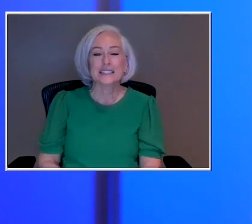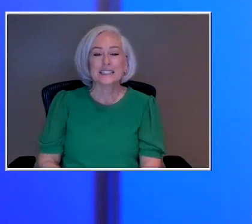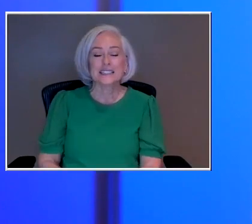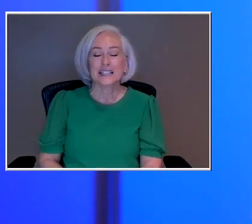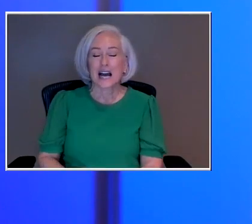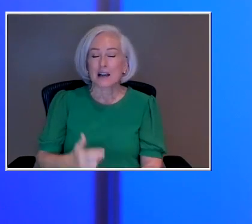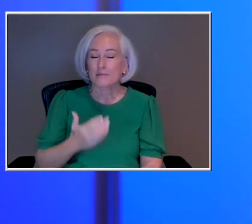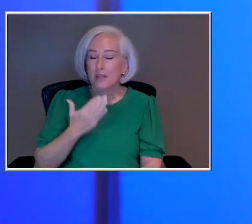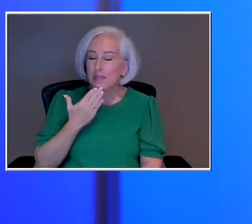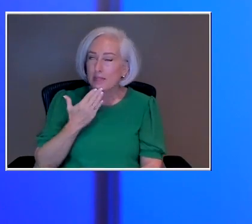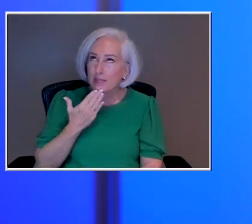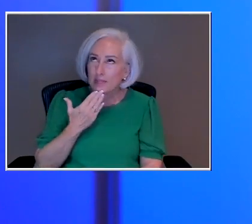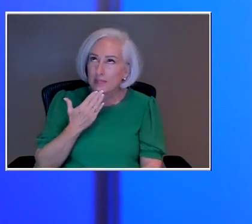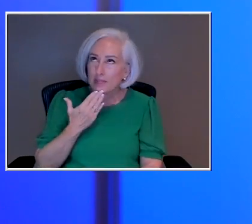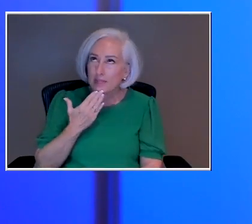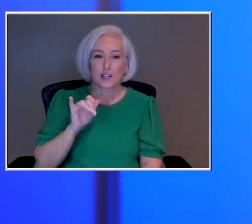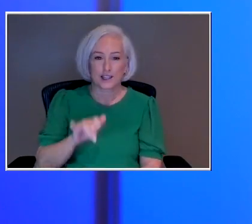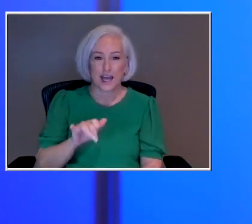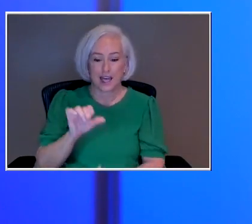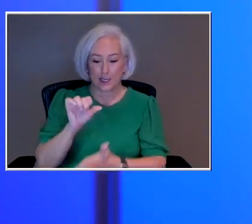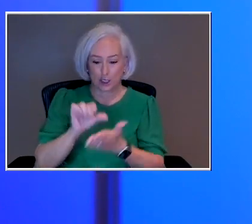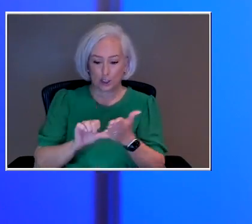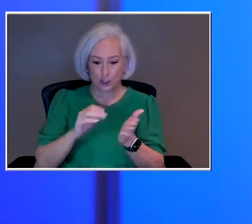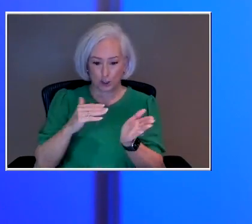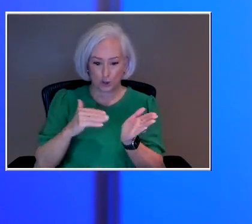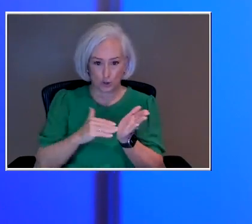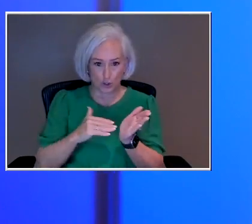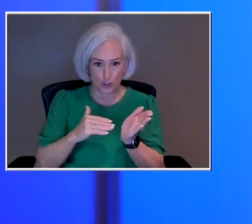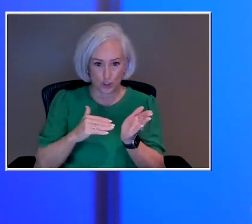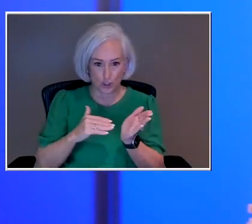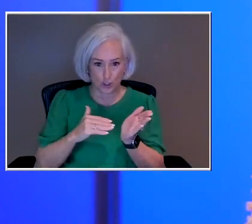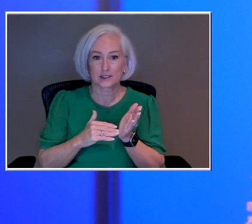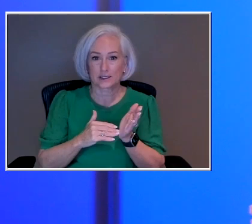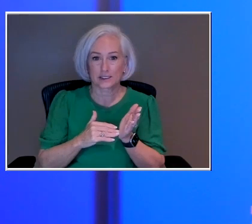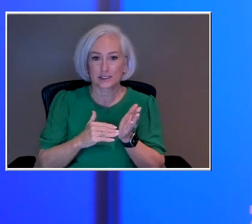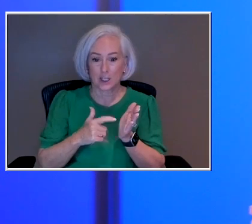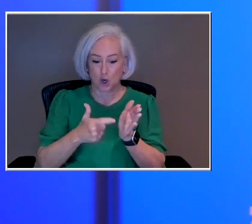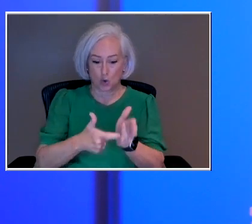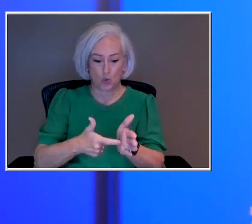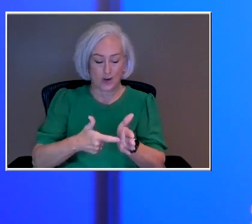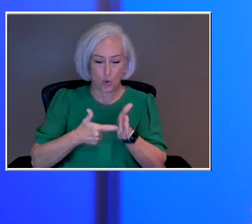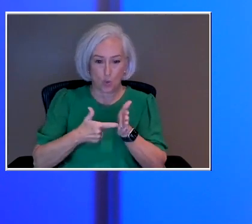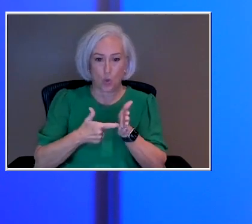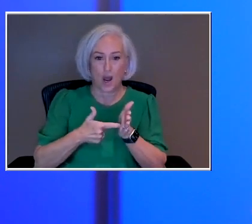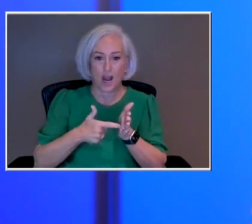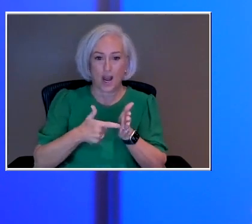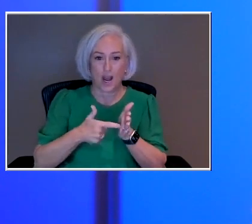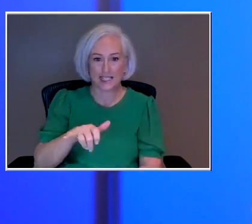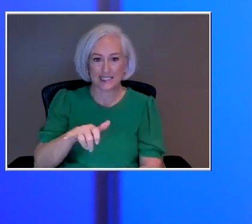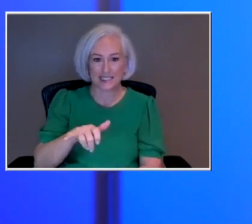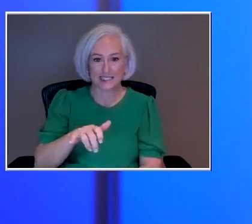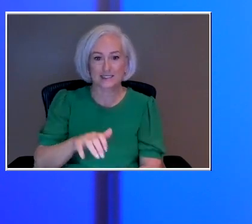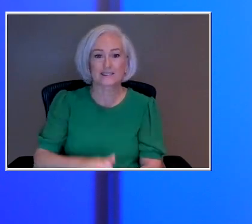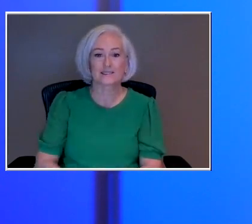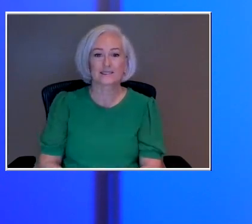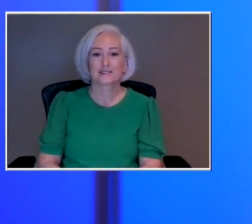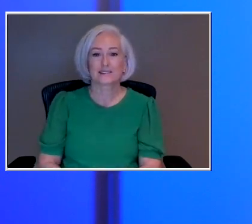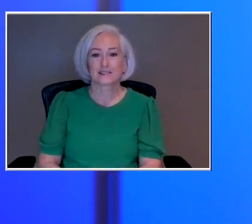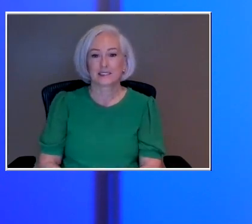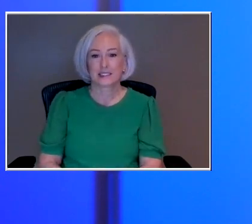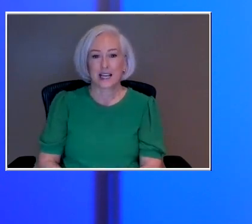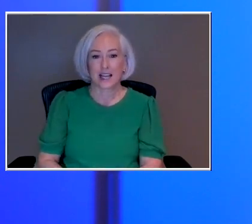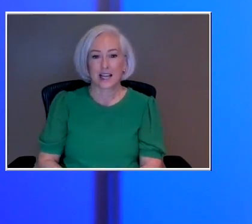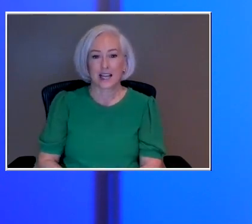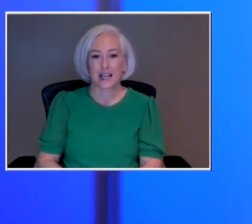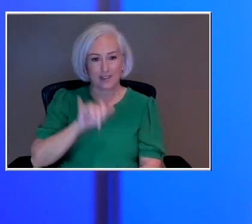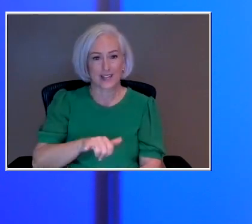that the surgeon that I saw, required it, and that I went through with it, because I think